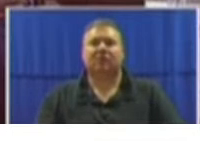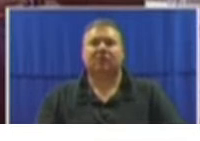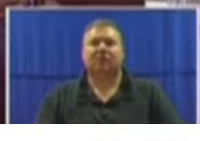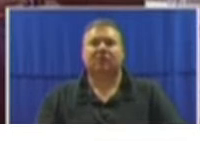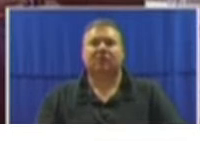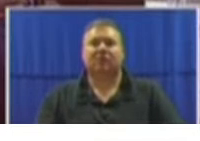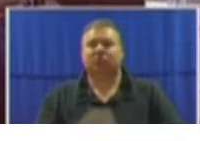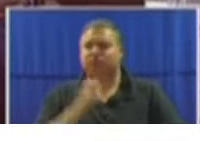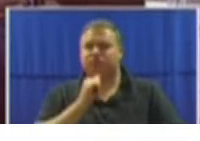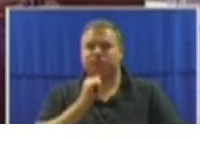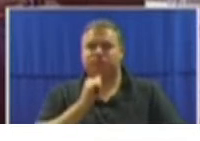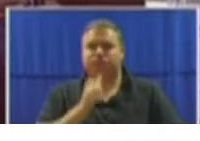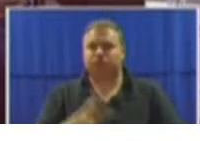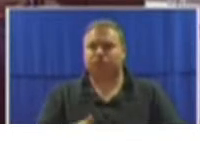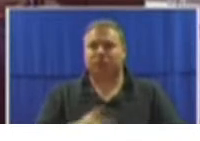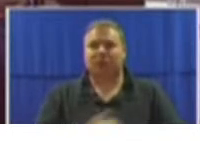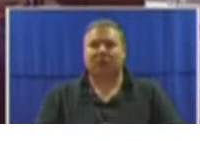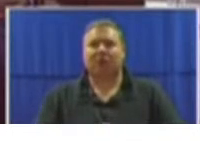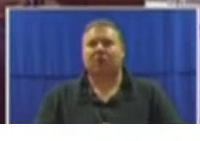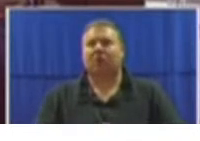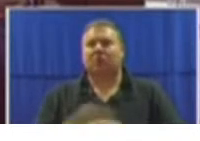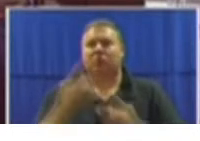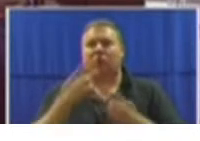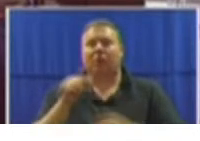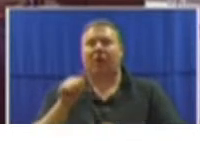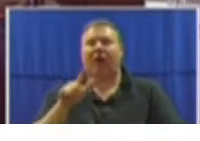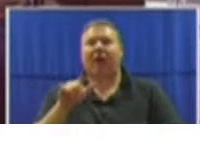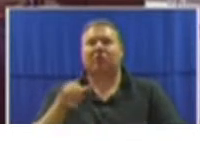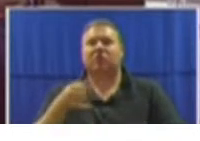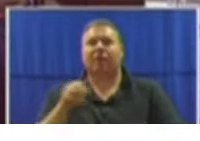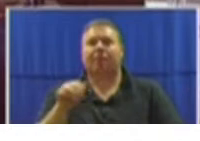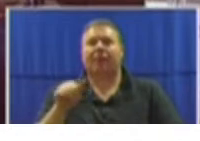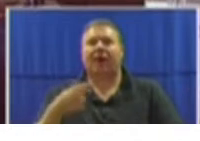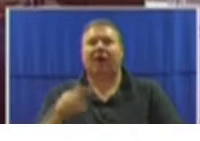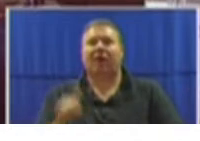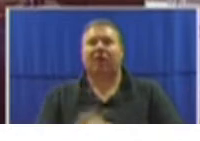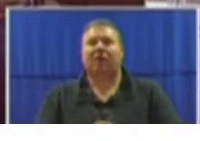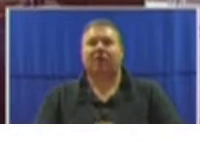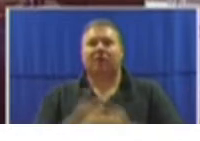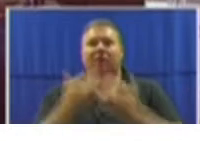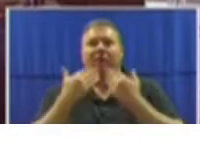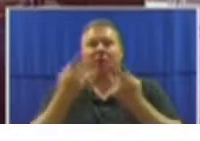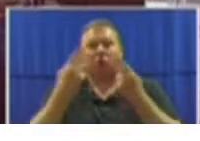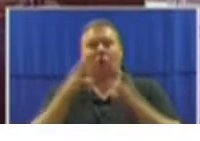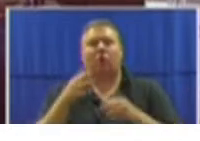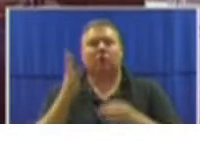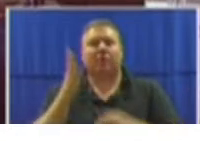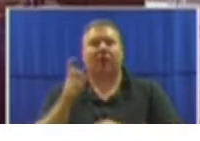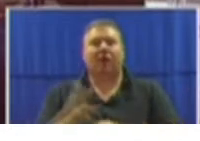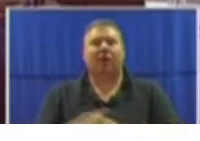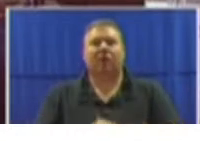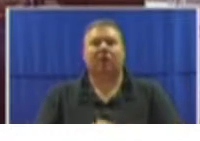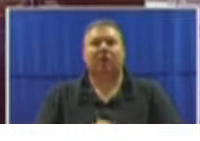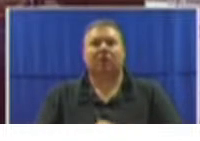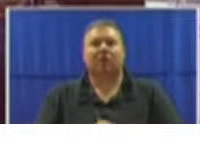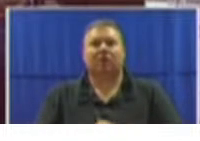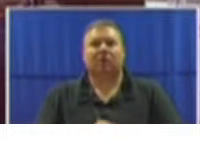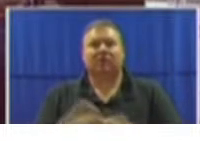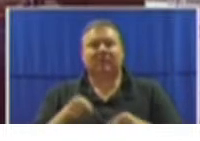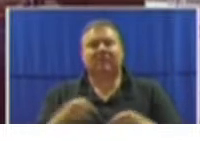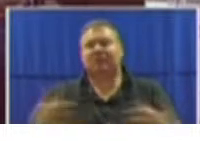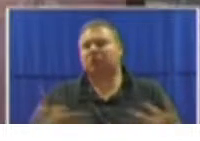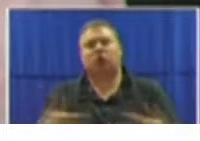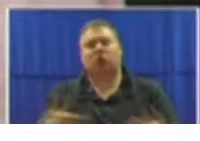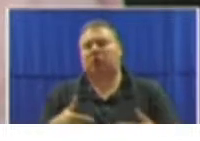Okay, not here. Honorable Al-Jama. Thank you, Honorable Speaker. Honorable Speaker, this is a shocking